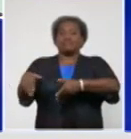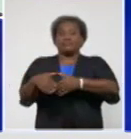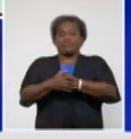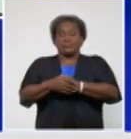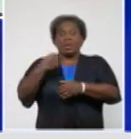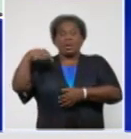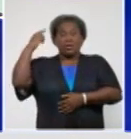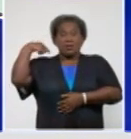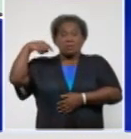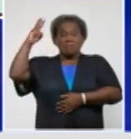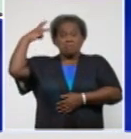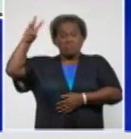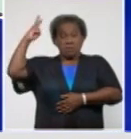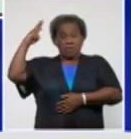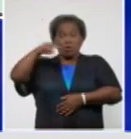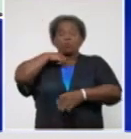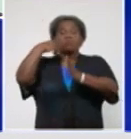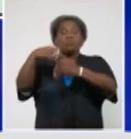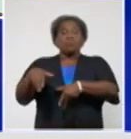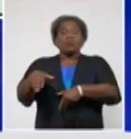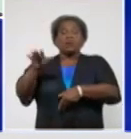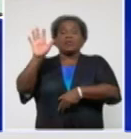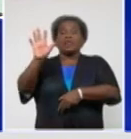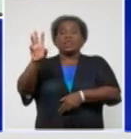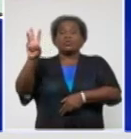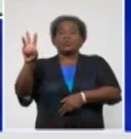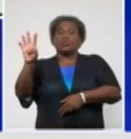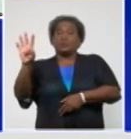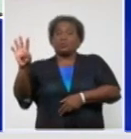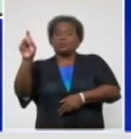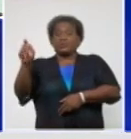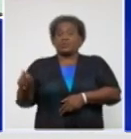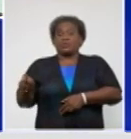the virus yesterday, for a total of